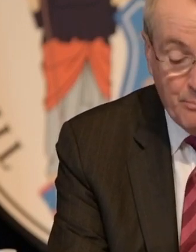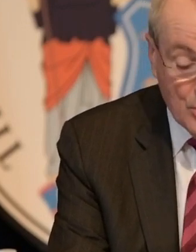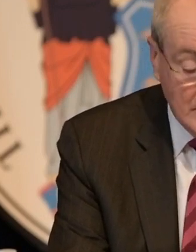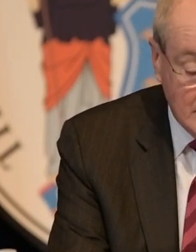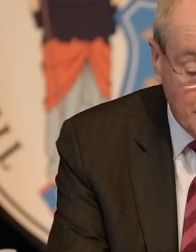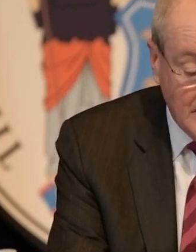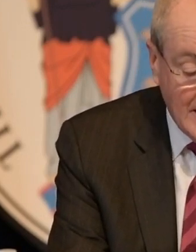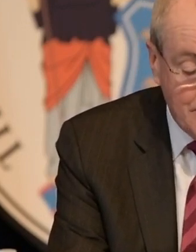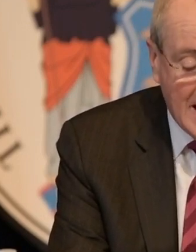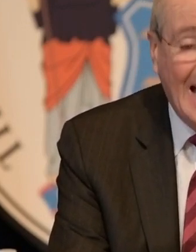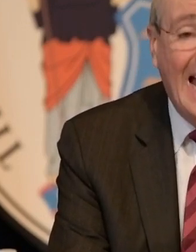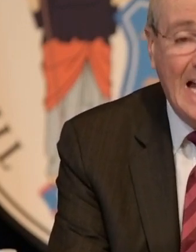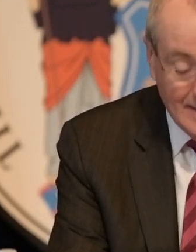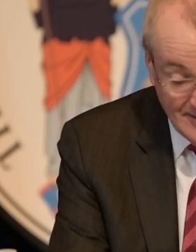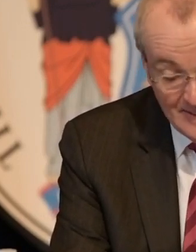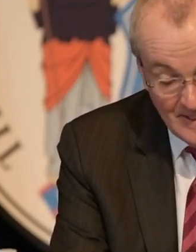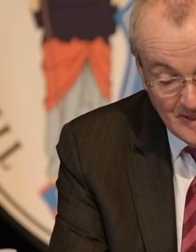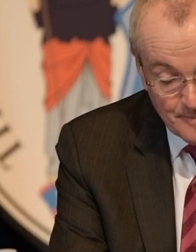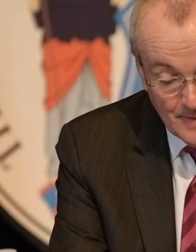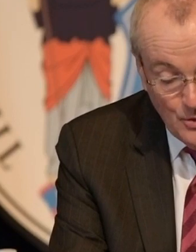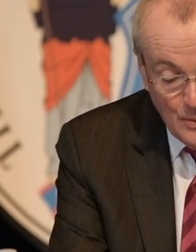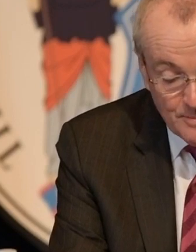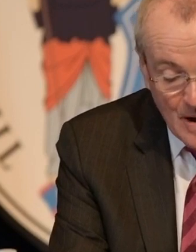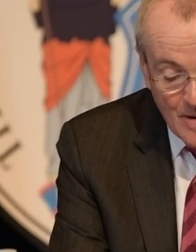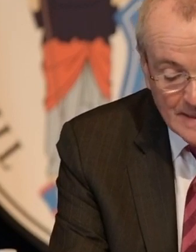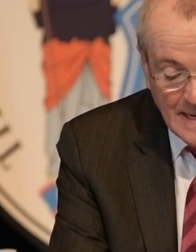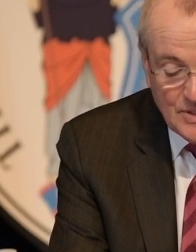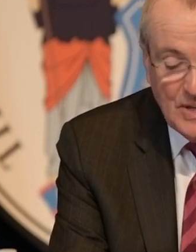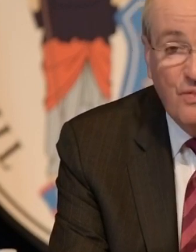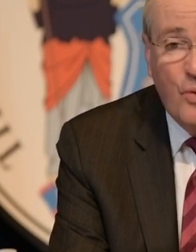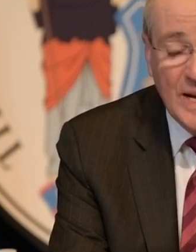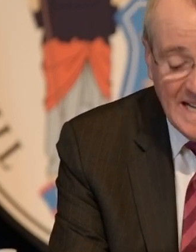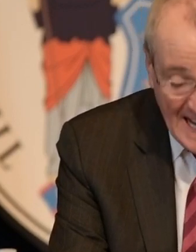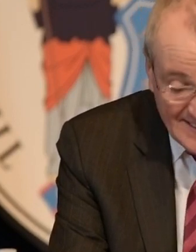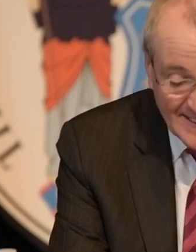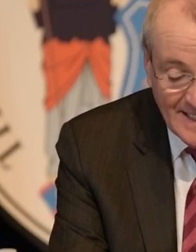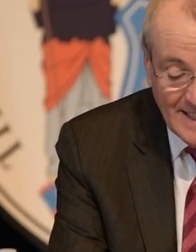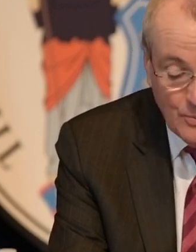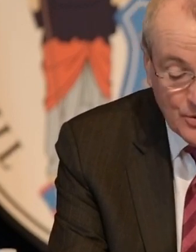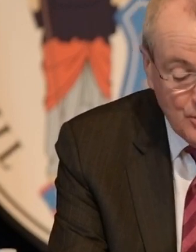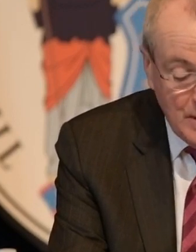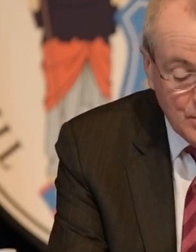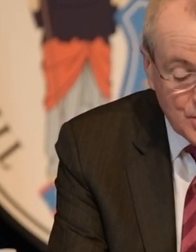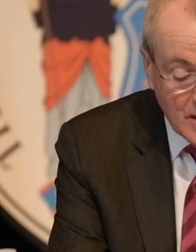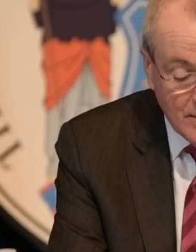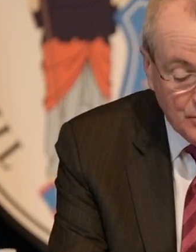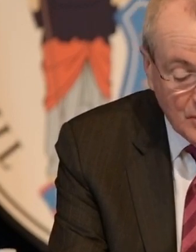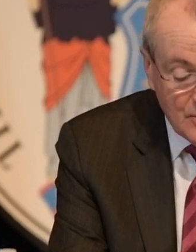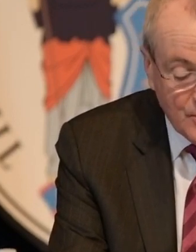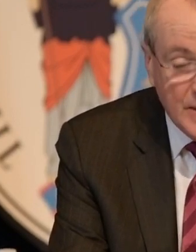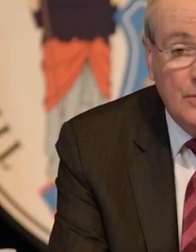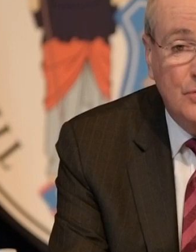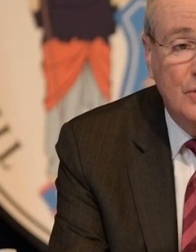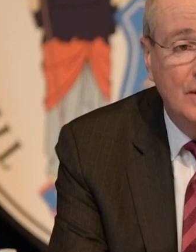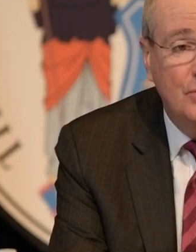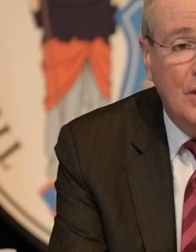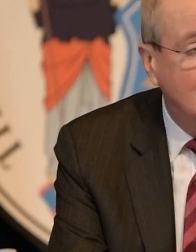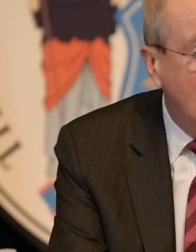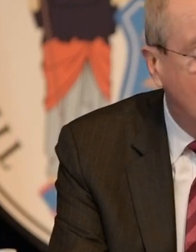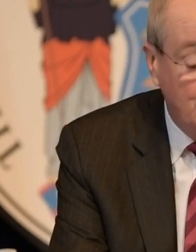at the Borton Company and met Anna, who he would marry in 1948 and with whom he would share his life for the